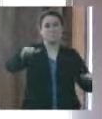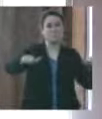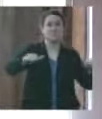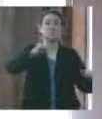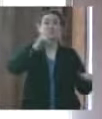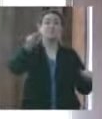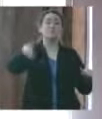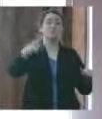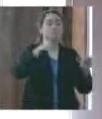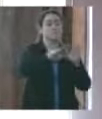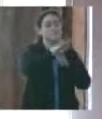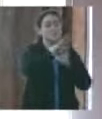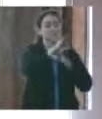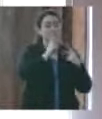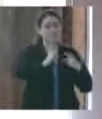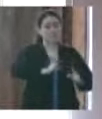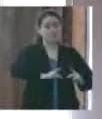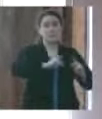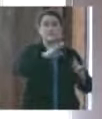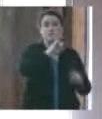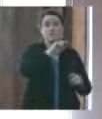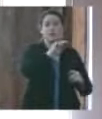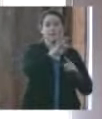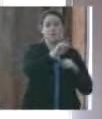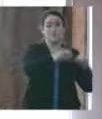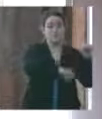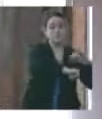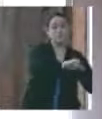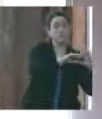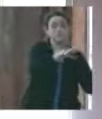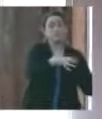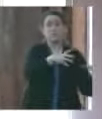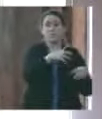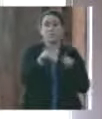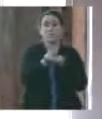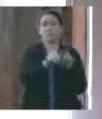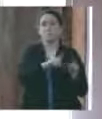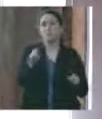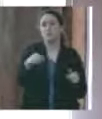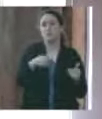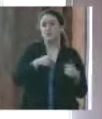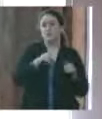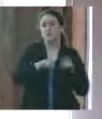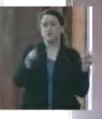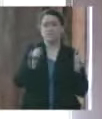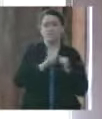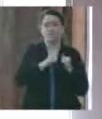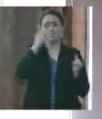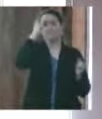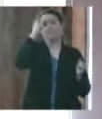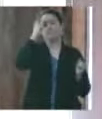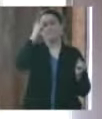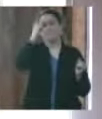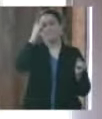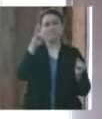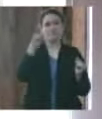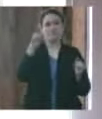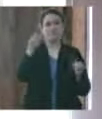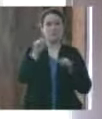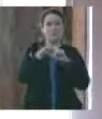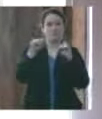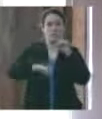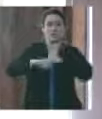physical infrastructure and maintaining natural infrastructure. After all, forests are also public utilities. They provide fresh water